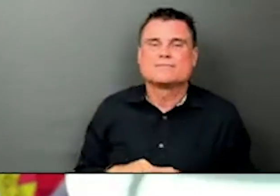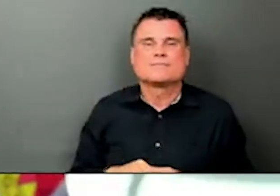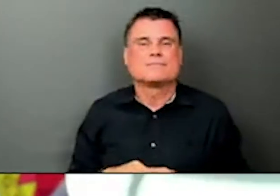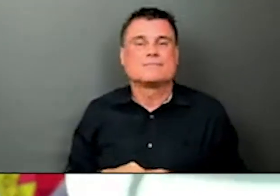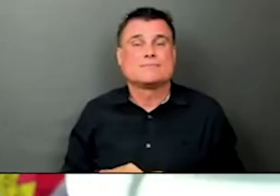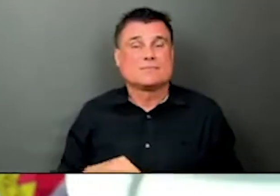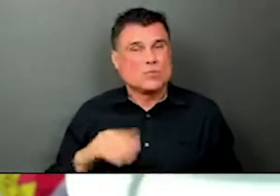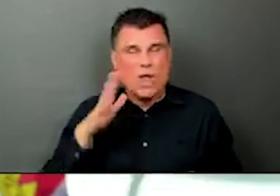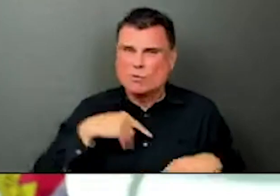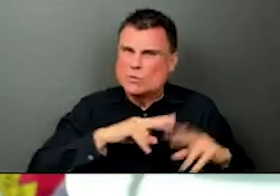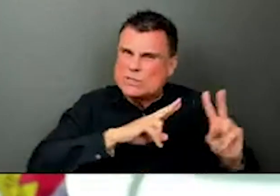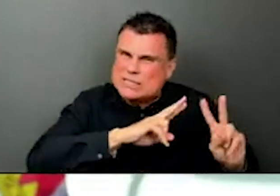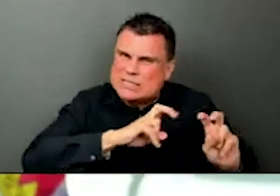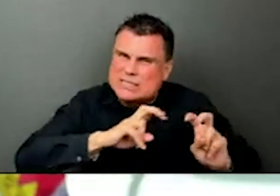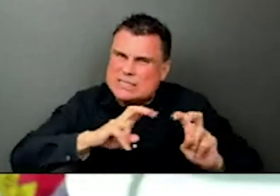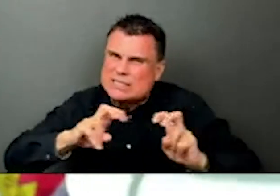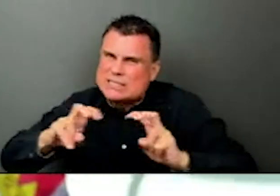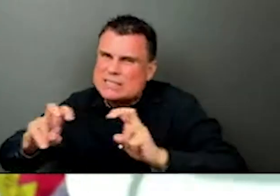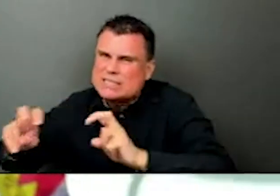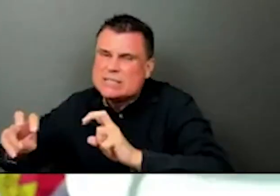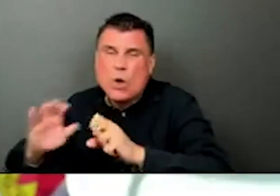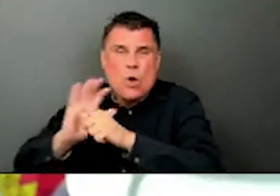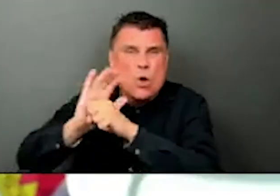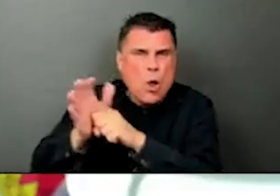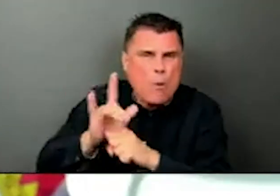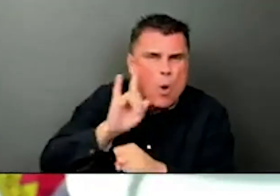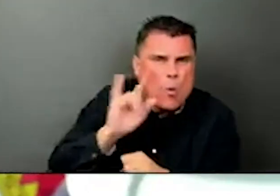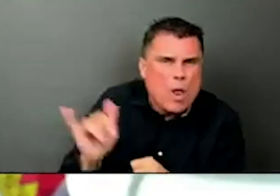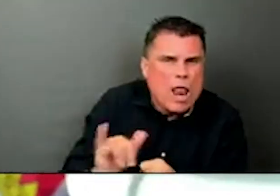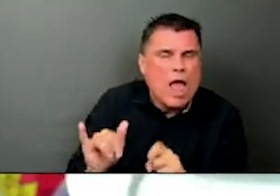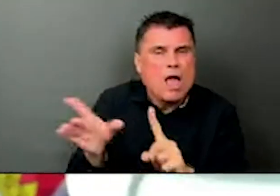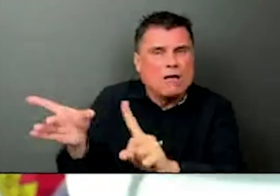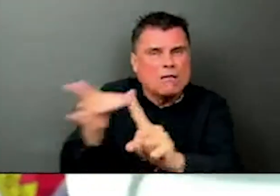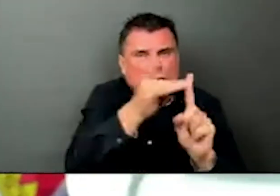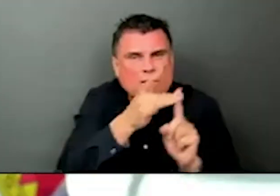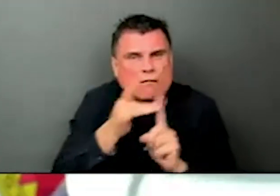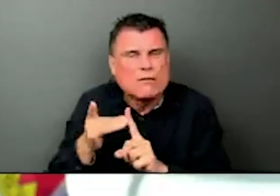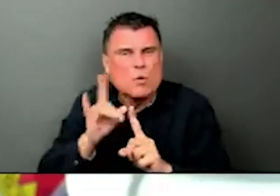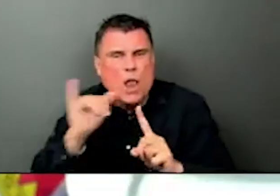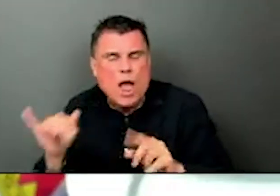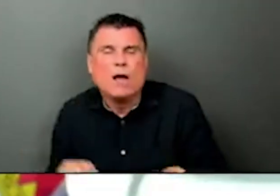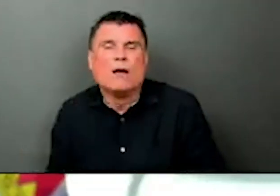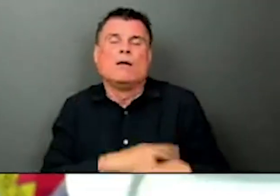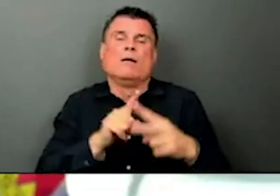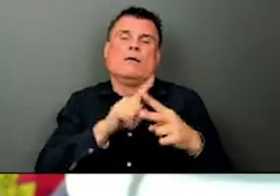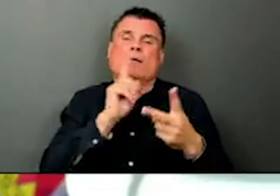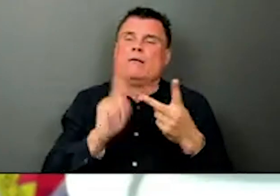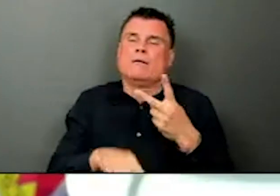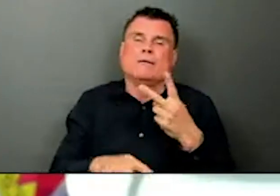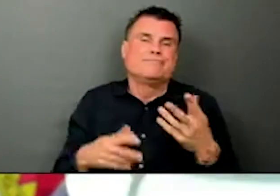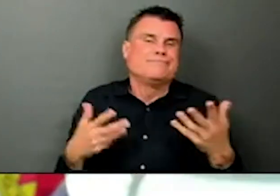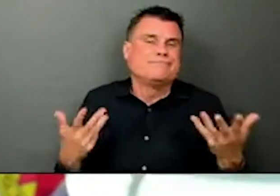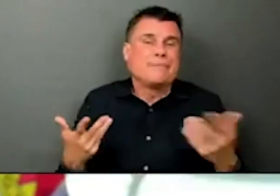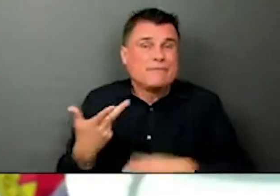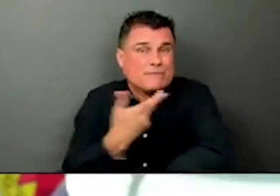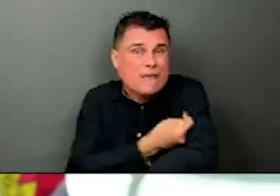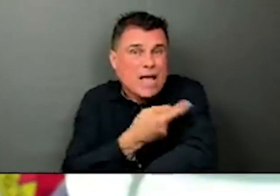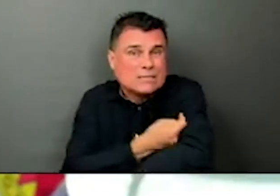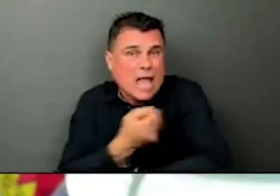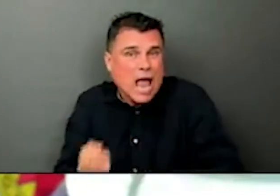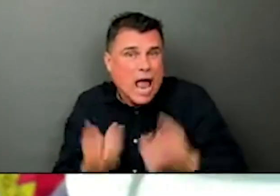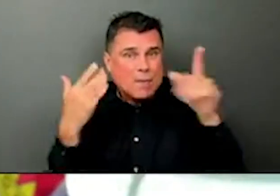transmission, rate of infection south of the border, and the level of immunity in Canada overall. Because again,